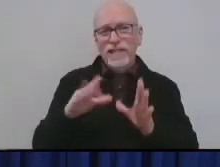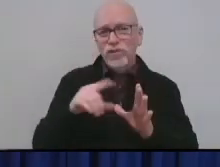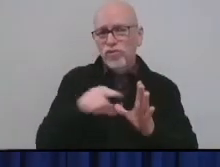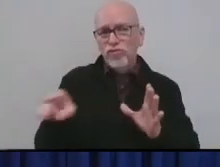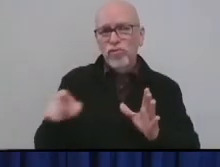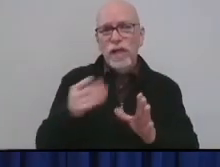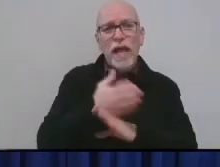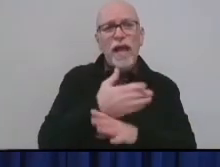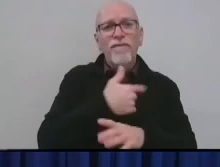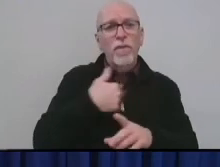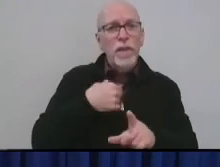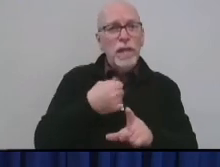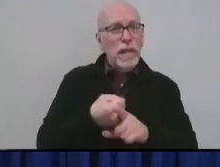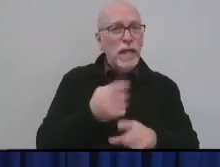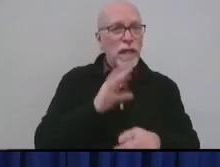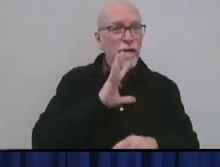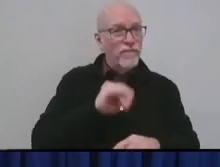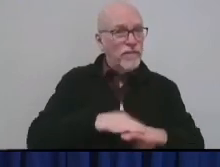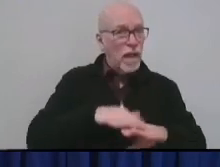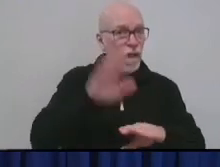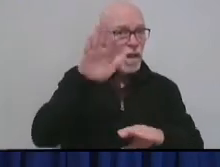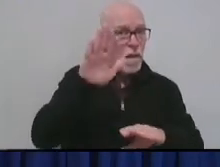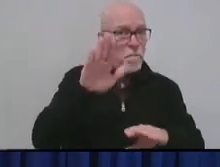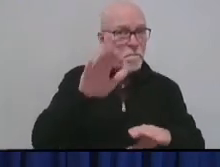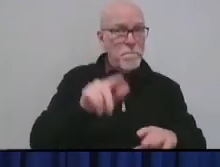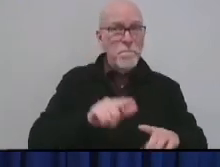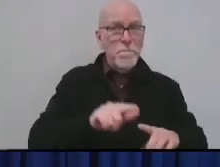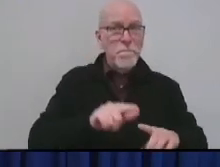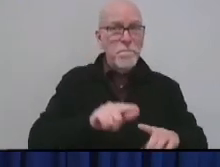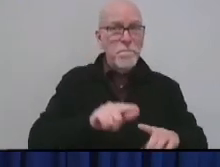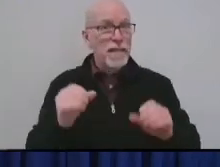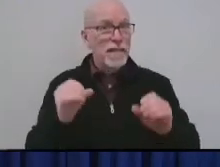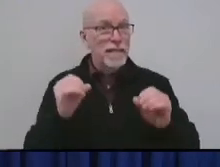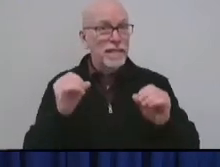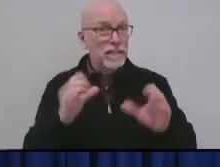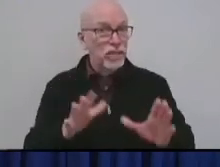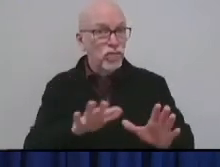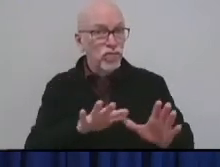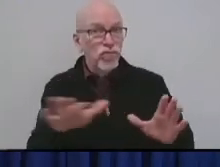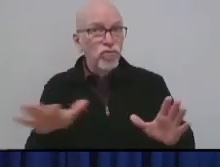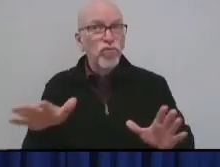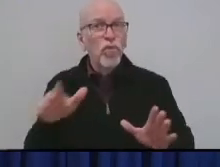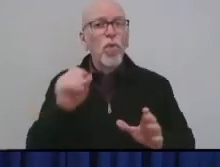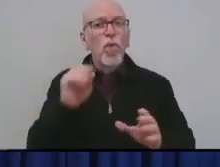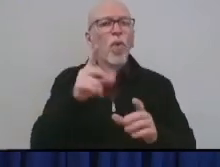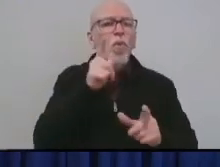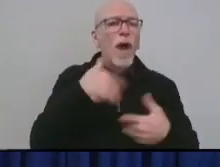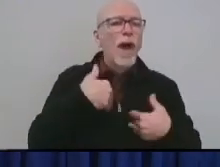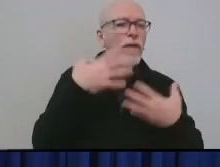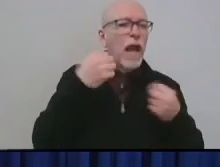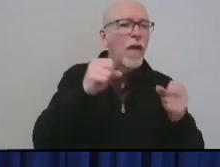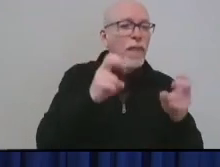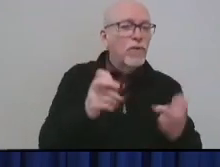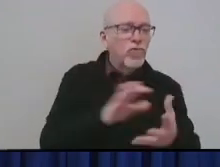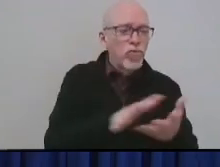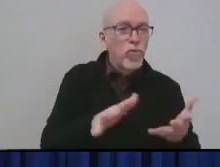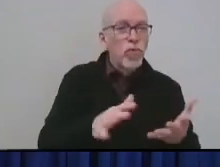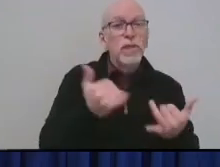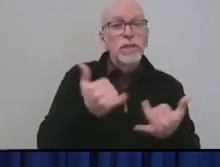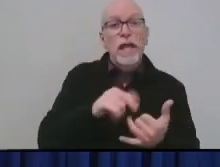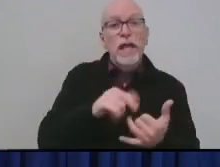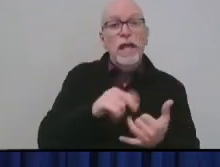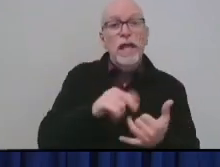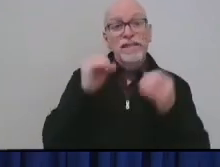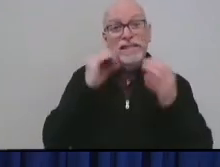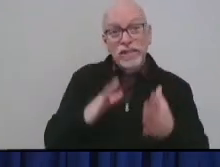50 and up age range, and we tackle those people with comorbidities, if teachers at all being considered for a group